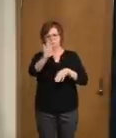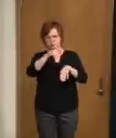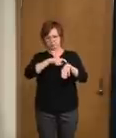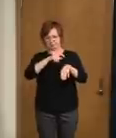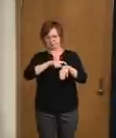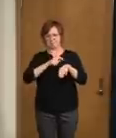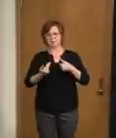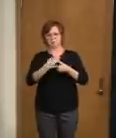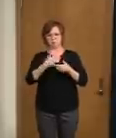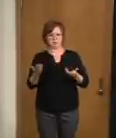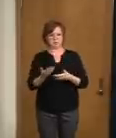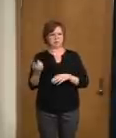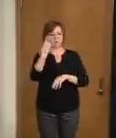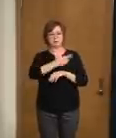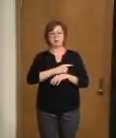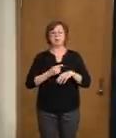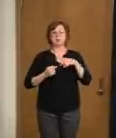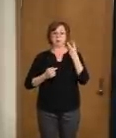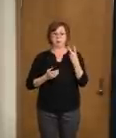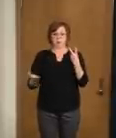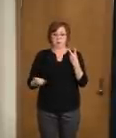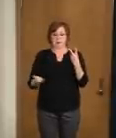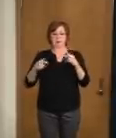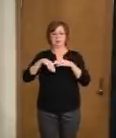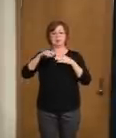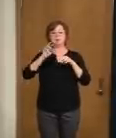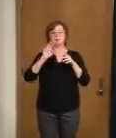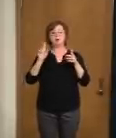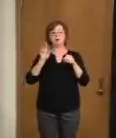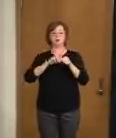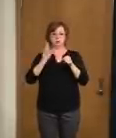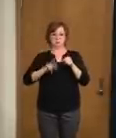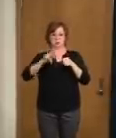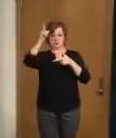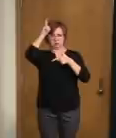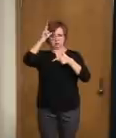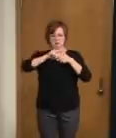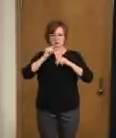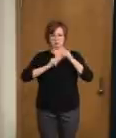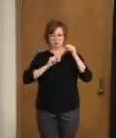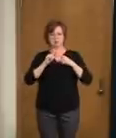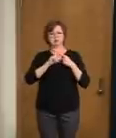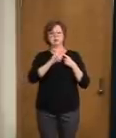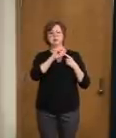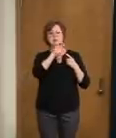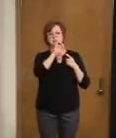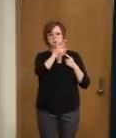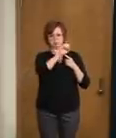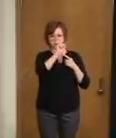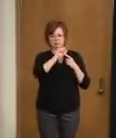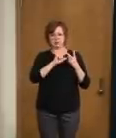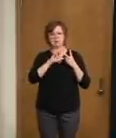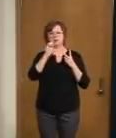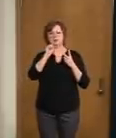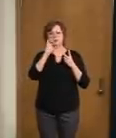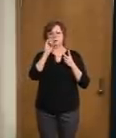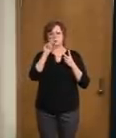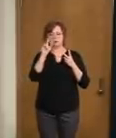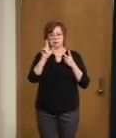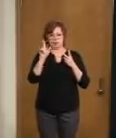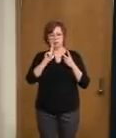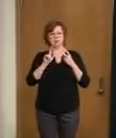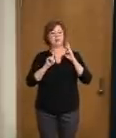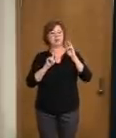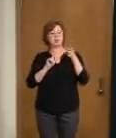Officer, Dr. Shahab, SHA CEO Scott Livingstone, SHA Emergency Operations Chief Derek